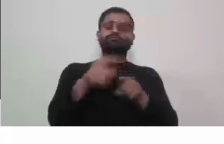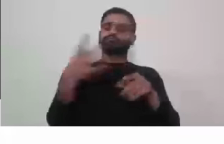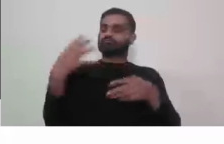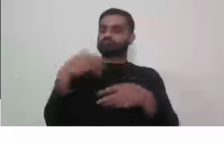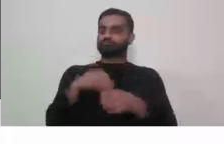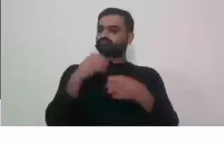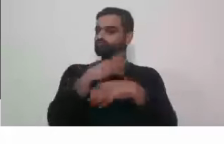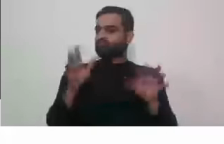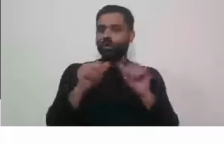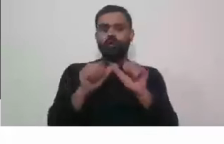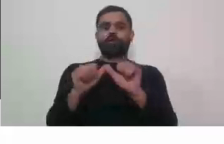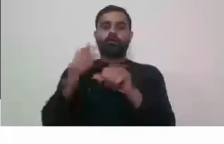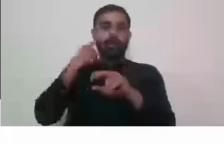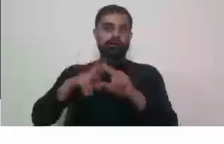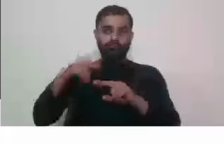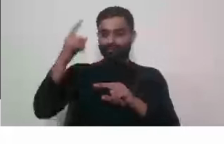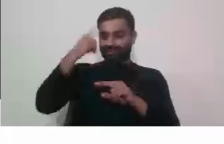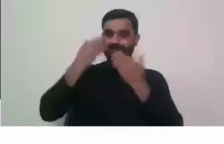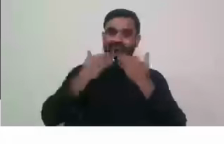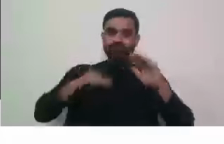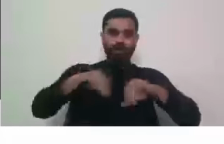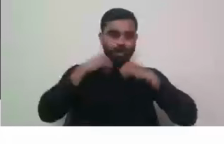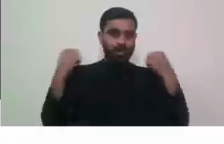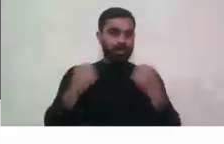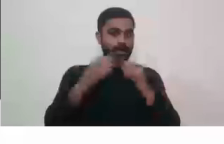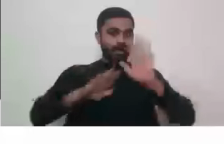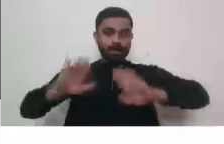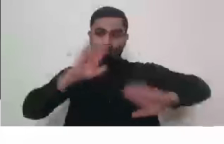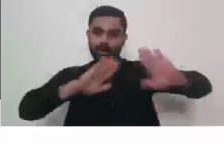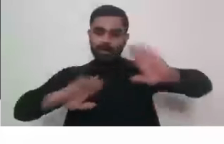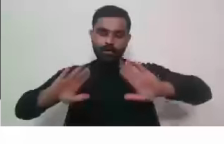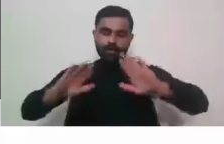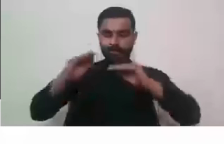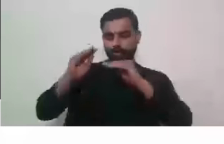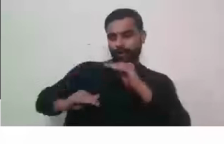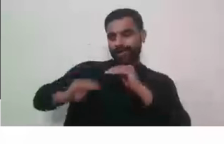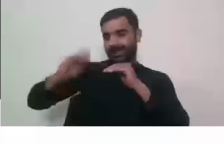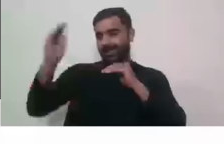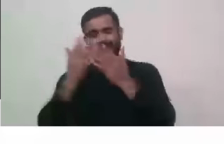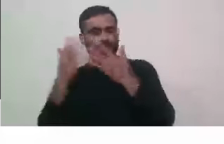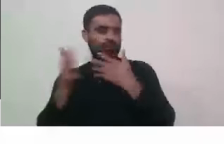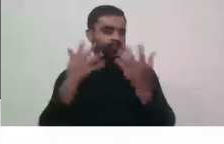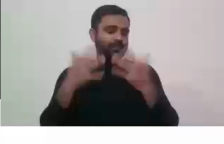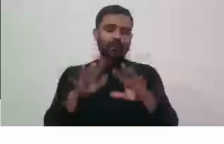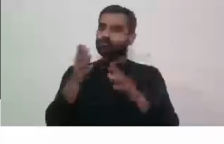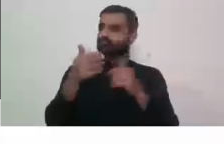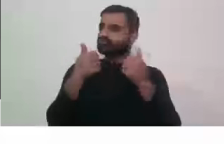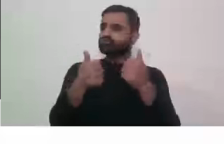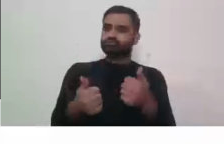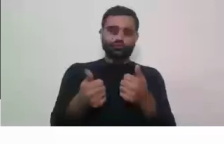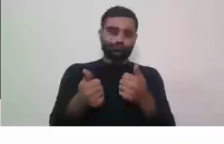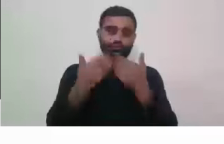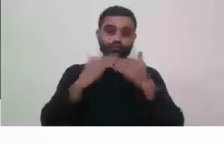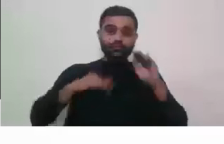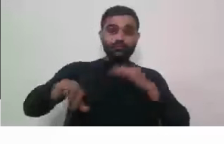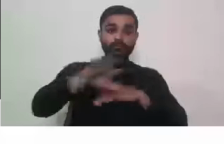general answer. If you think your kids can do drama, whether they are from lower grades or higher grades, that's always good. And kids do